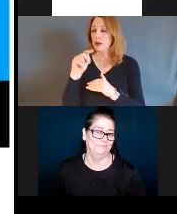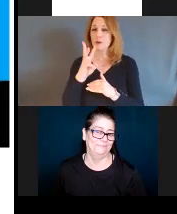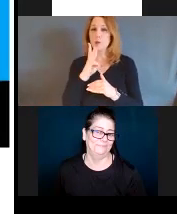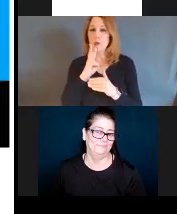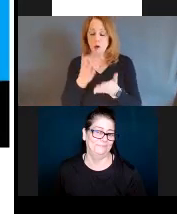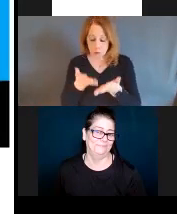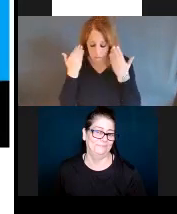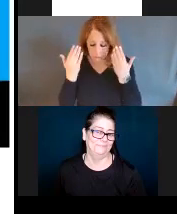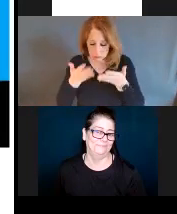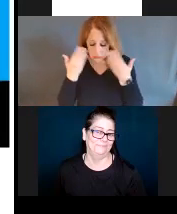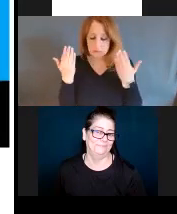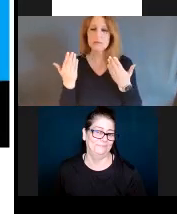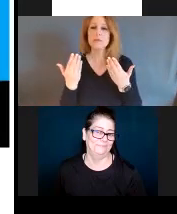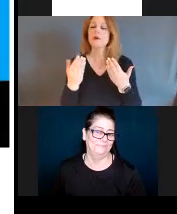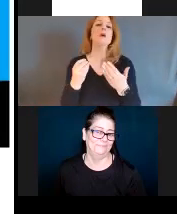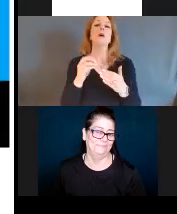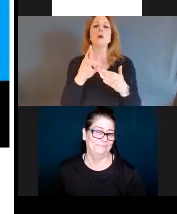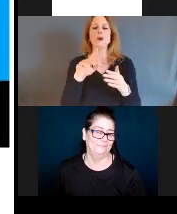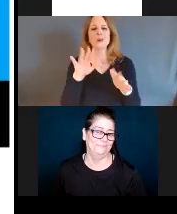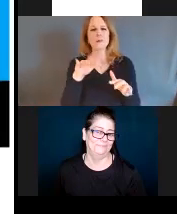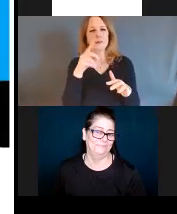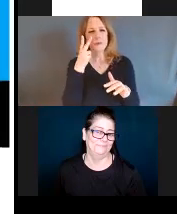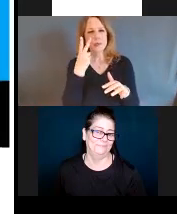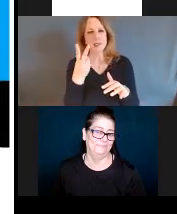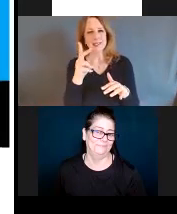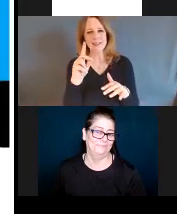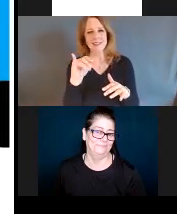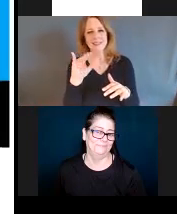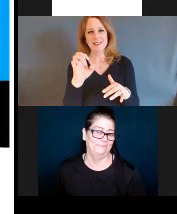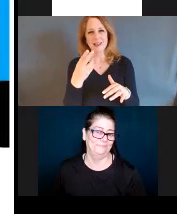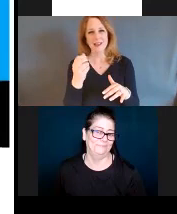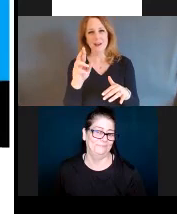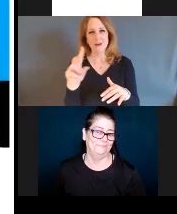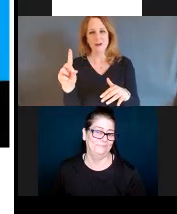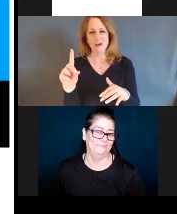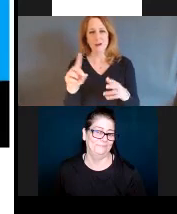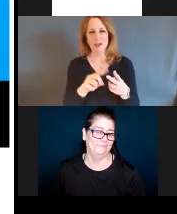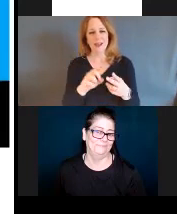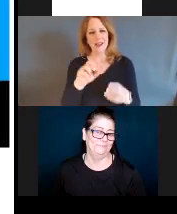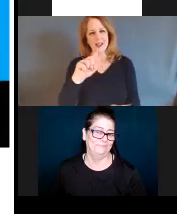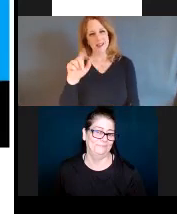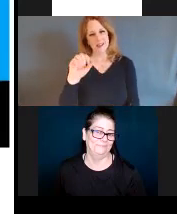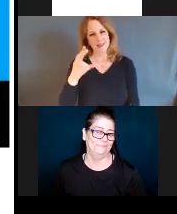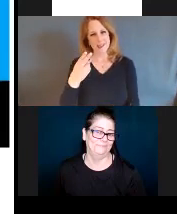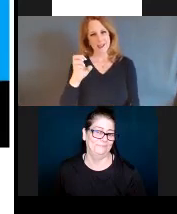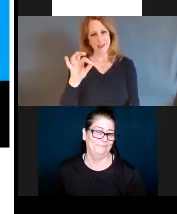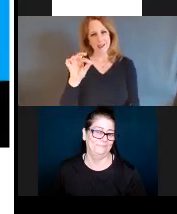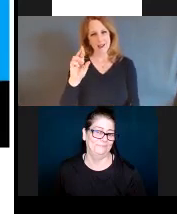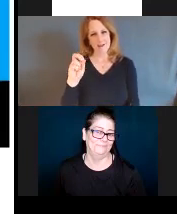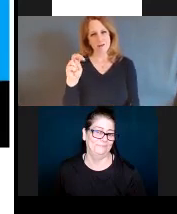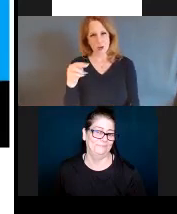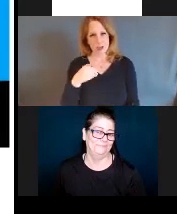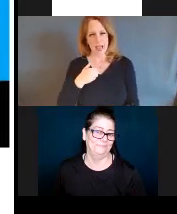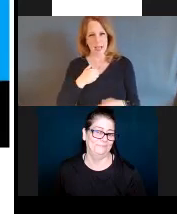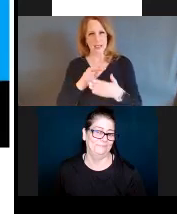face, or if anyone has seen Die Hard, or I think Zac Efron has a documentary series